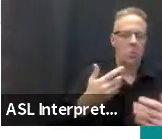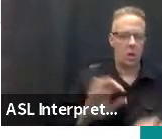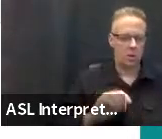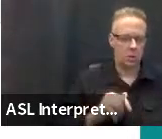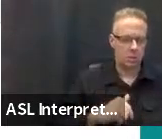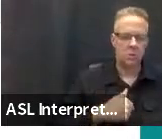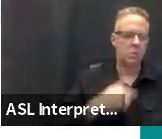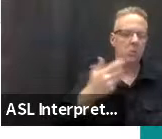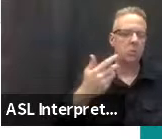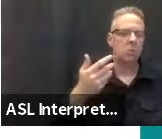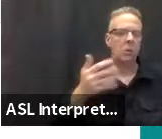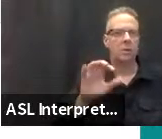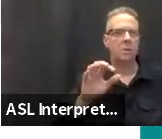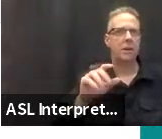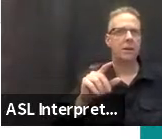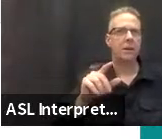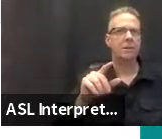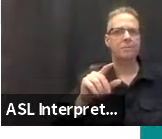be